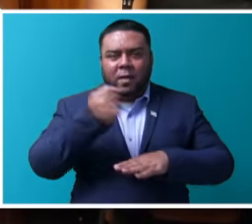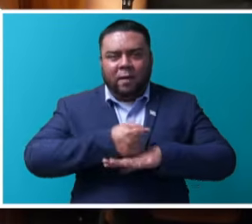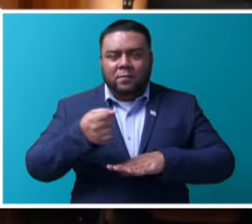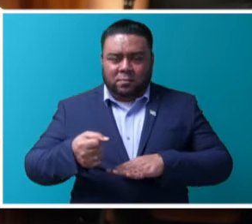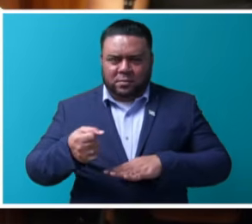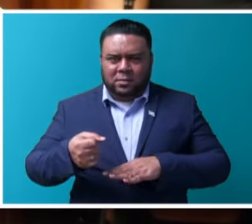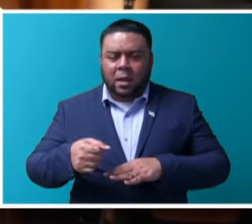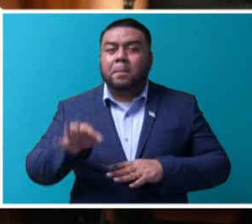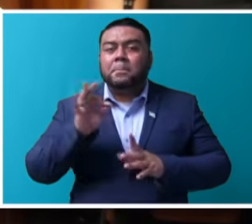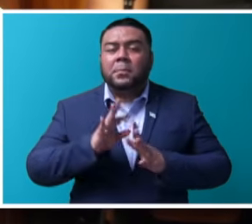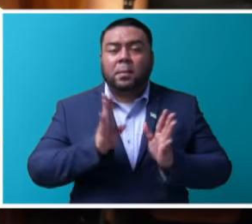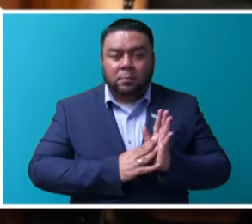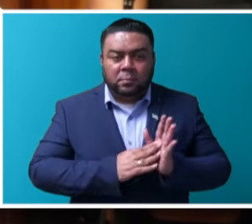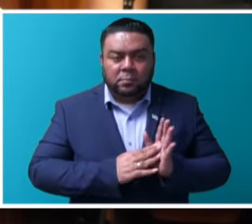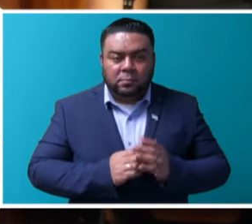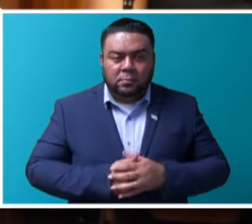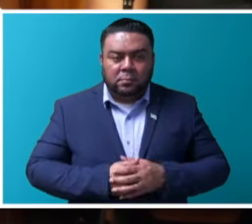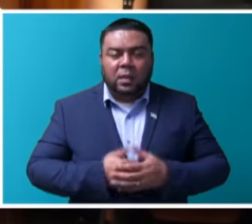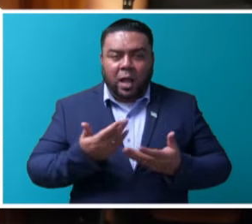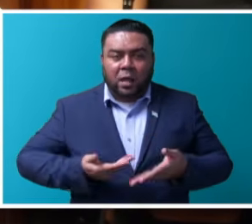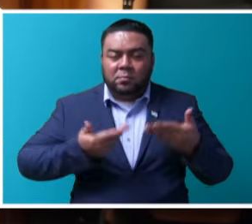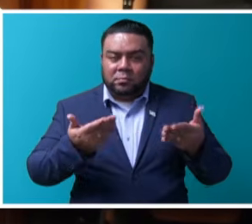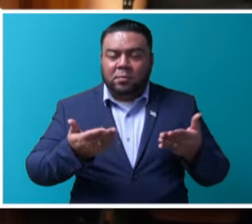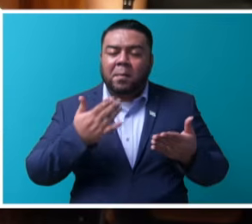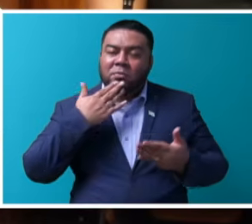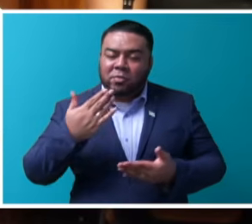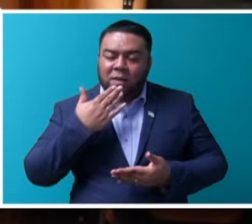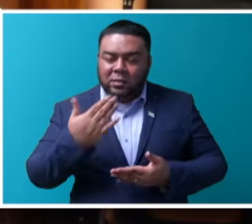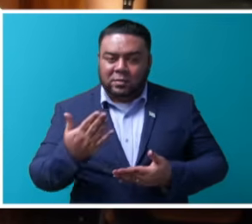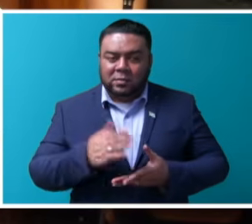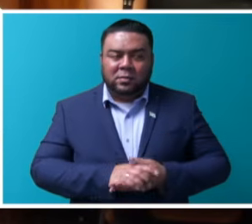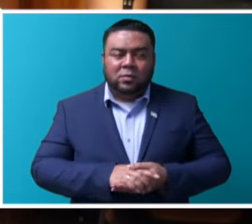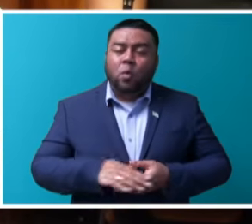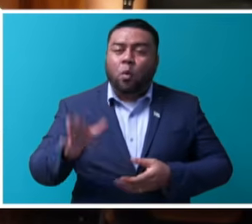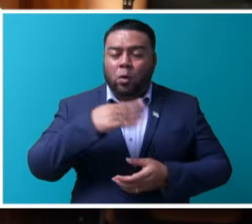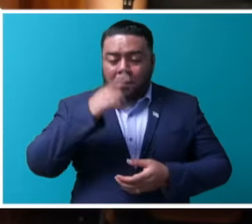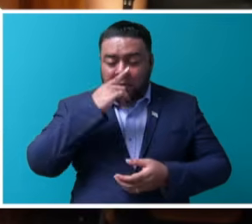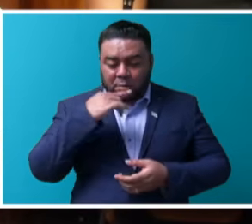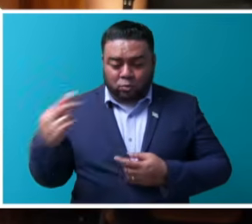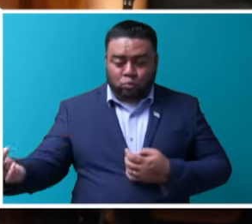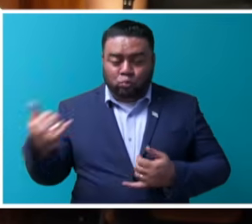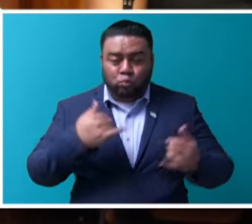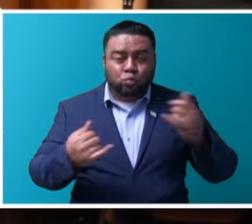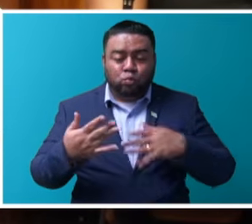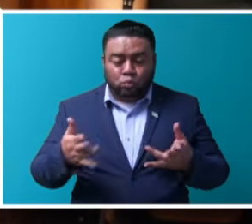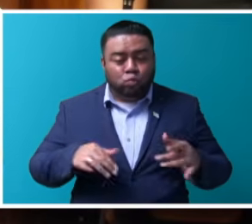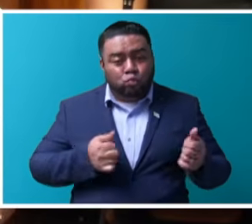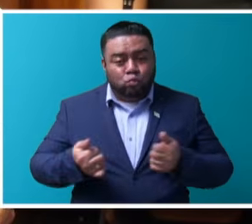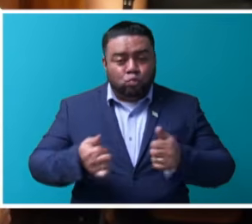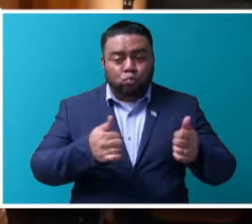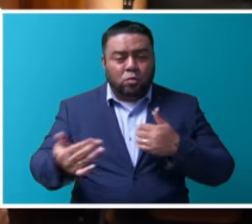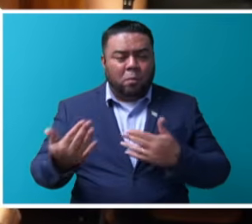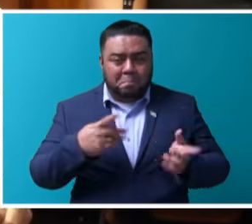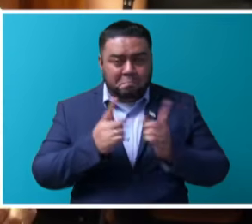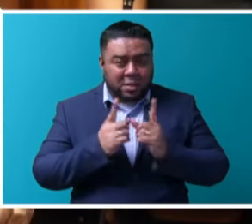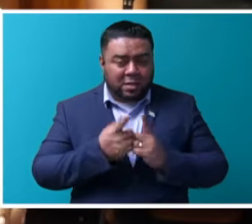of the Honorable Prime Minister, I offer my profound thanks to all our people who travelled to meet us and offered their views, often